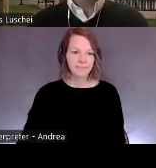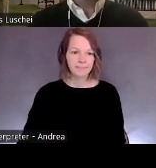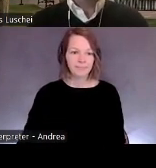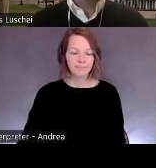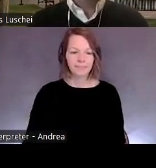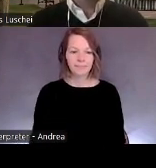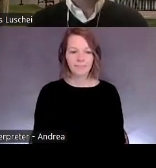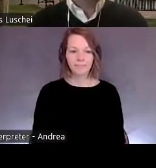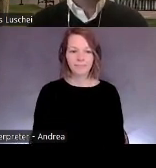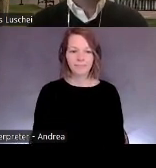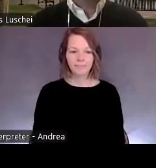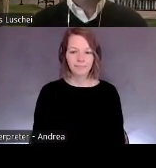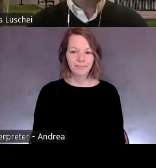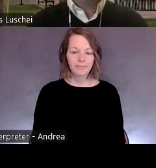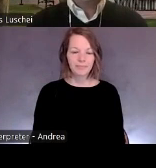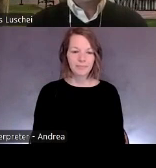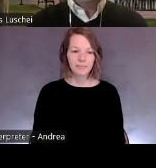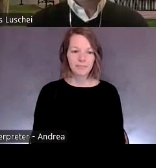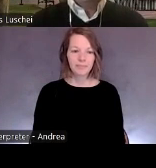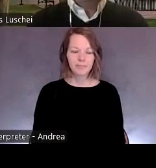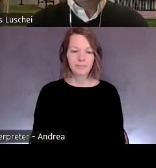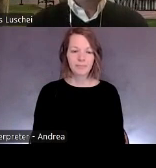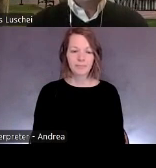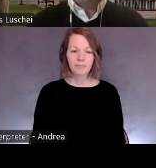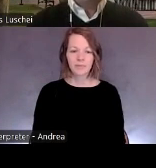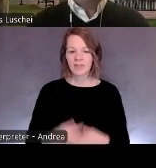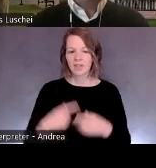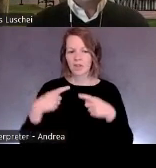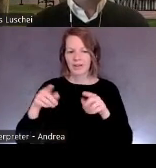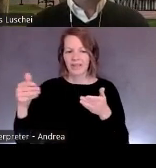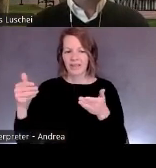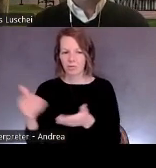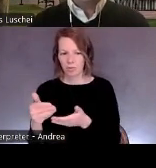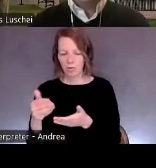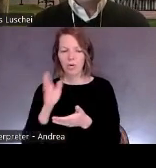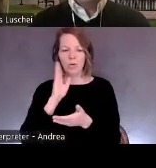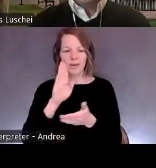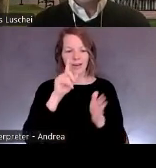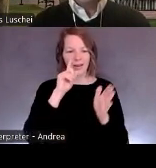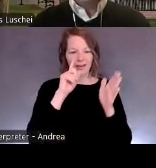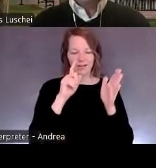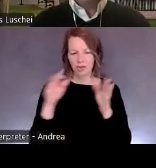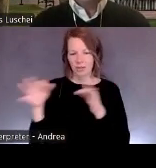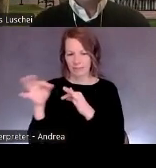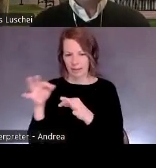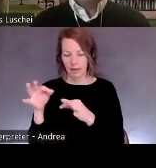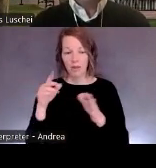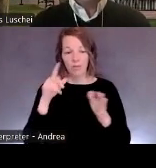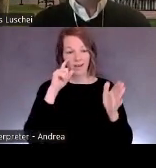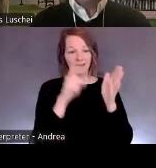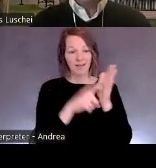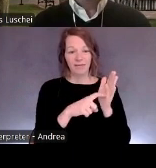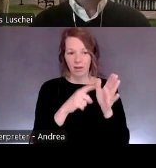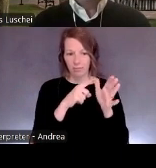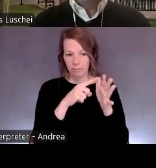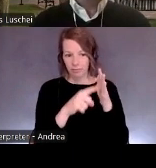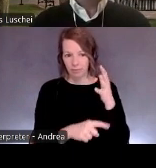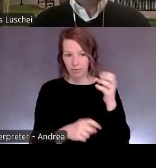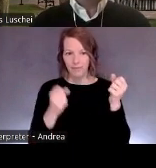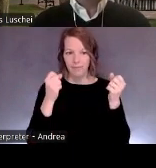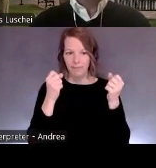our editor's introduction, we identified a number of articles that used comparative